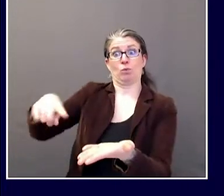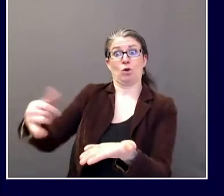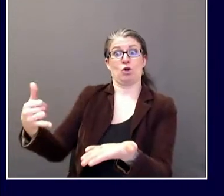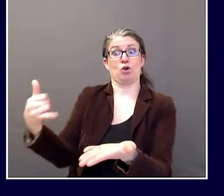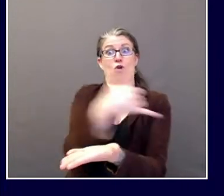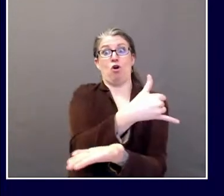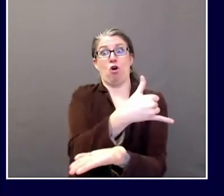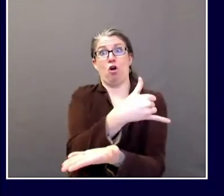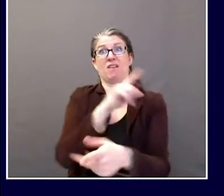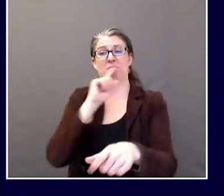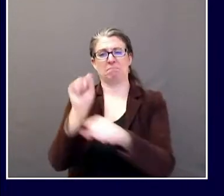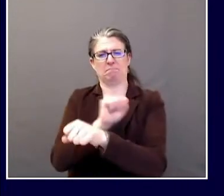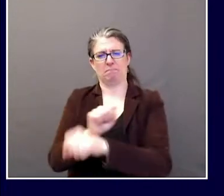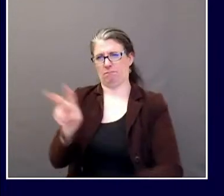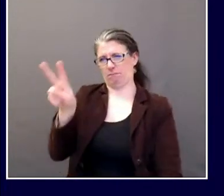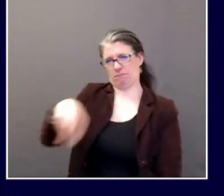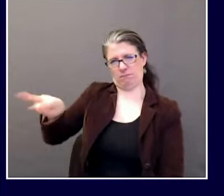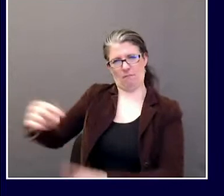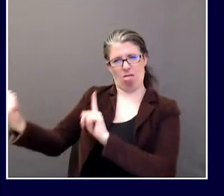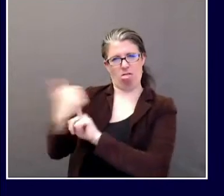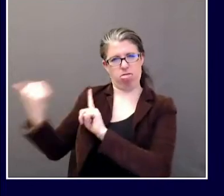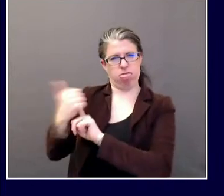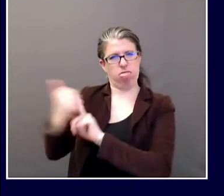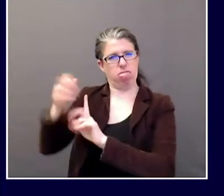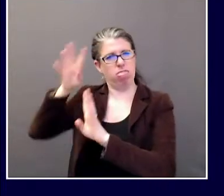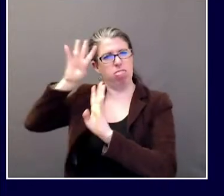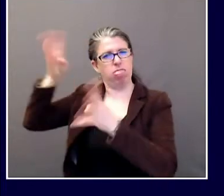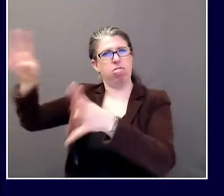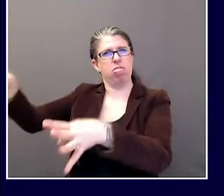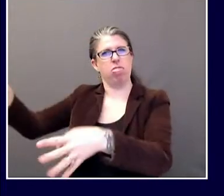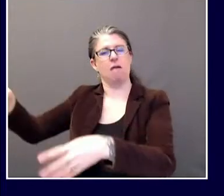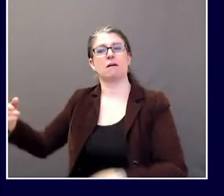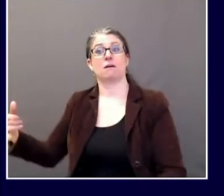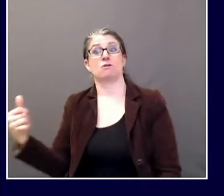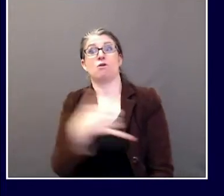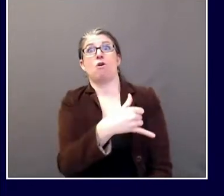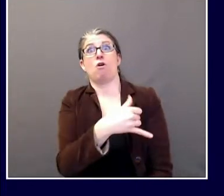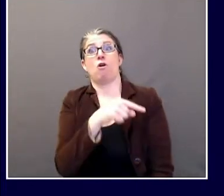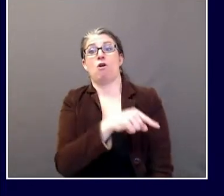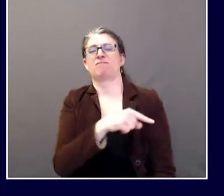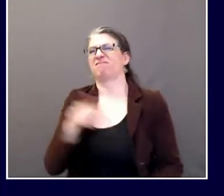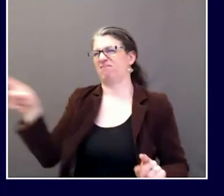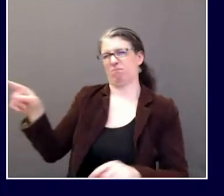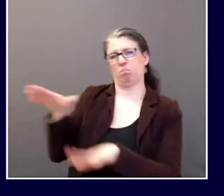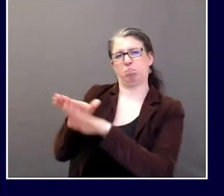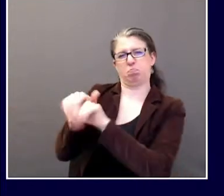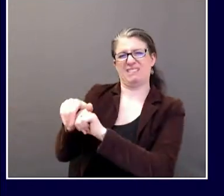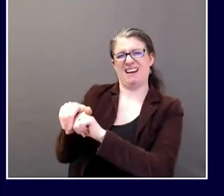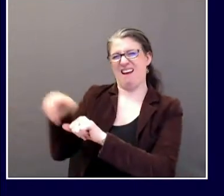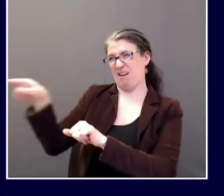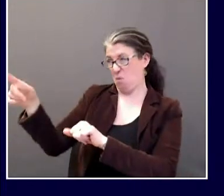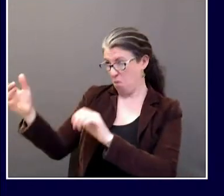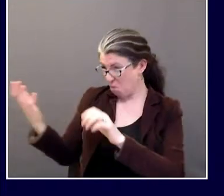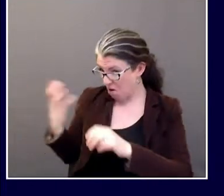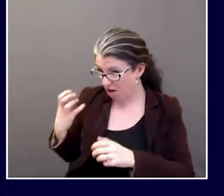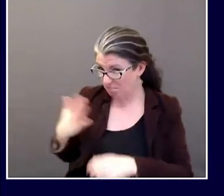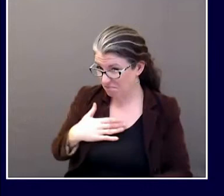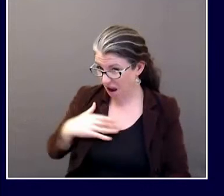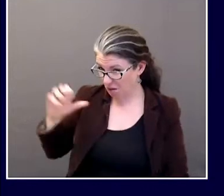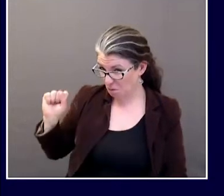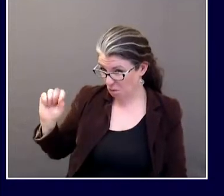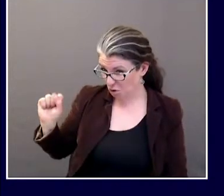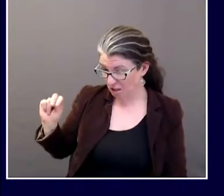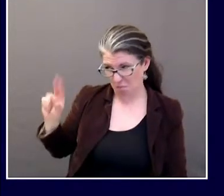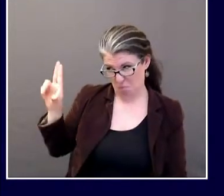scam call from a contact tracer, not from a vaccine person, but from a contact tracer. If they don't believe